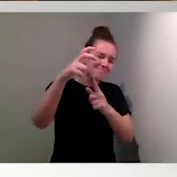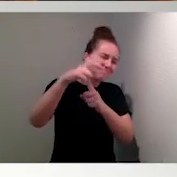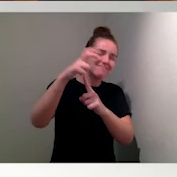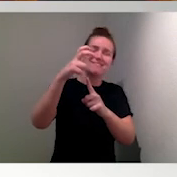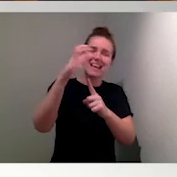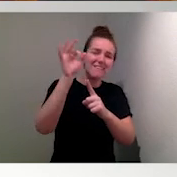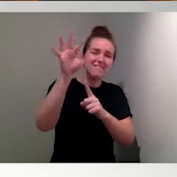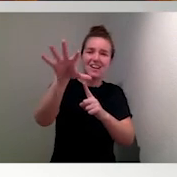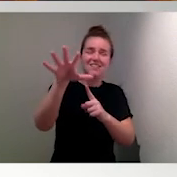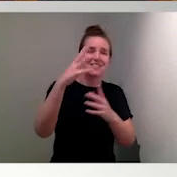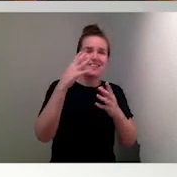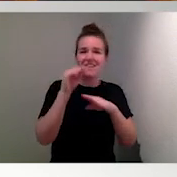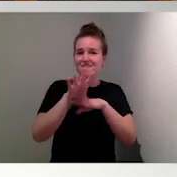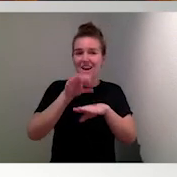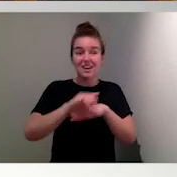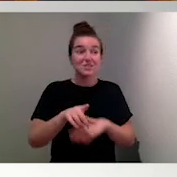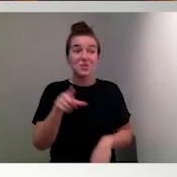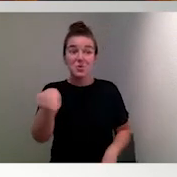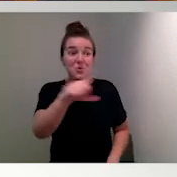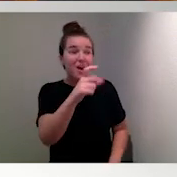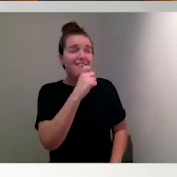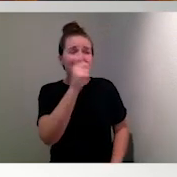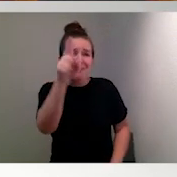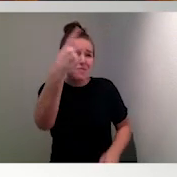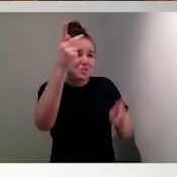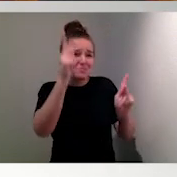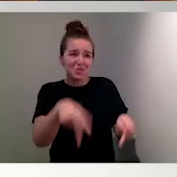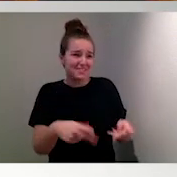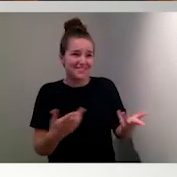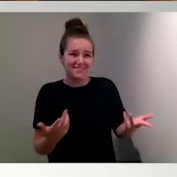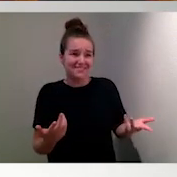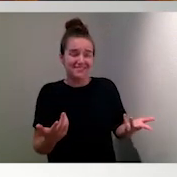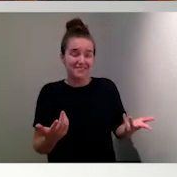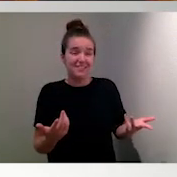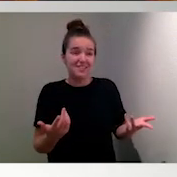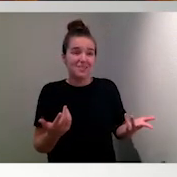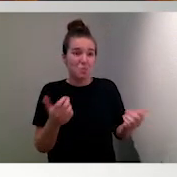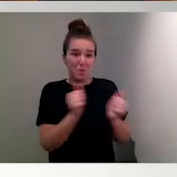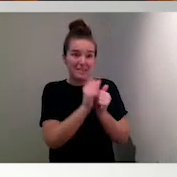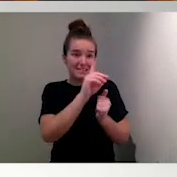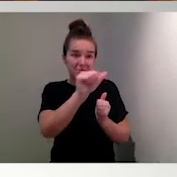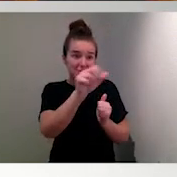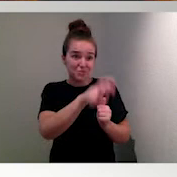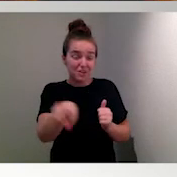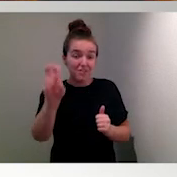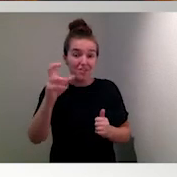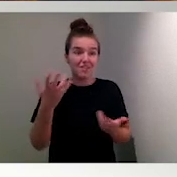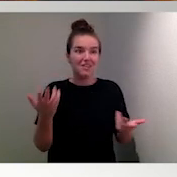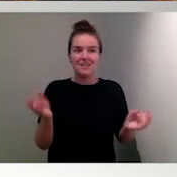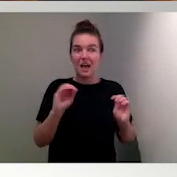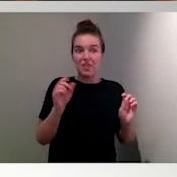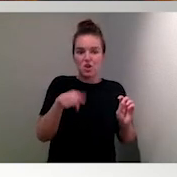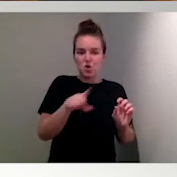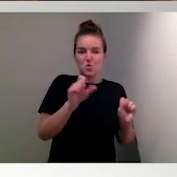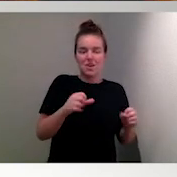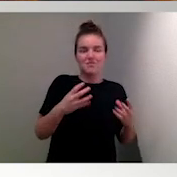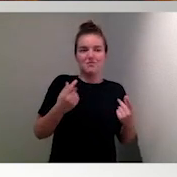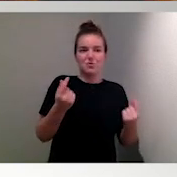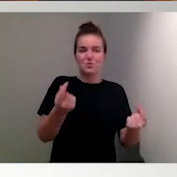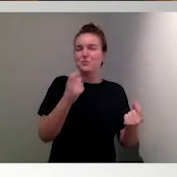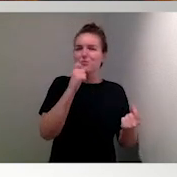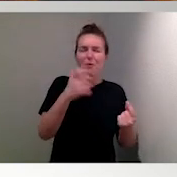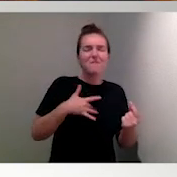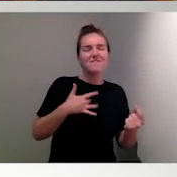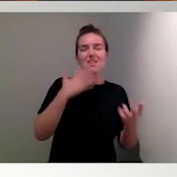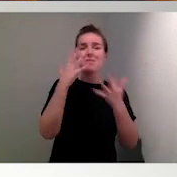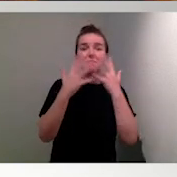nothing you can do to make it stop. If you could, you would have already. So don't be embarrassed about it. Prepare as best you